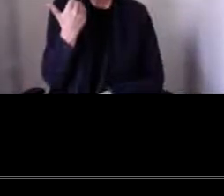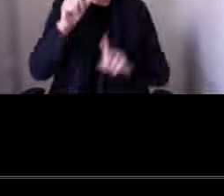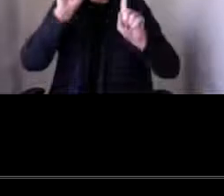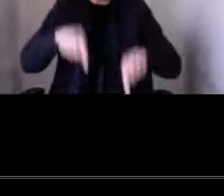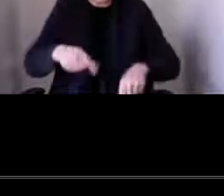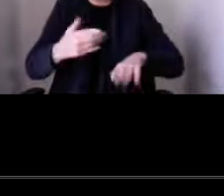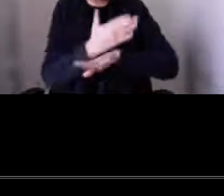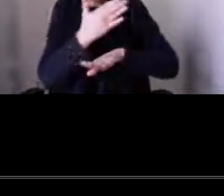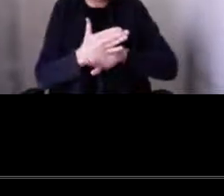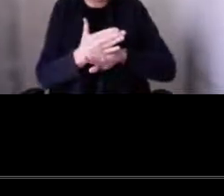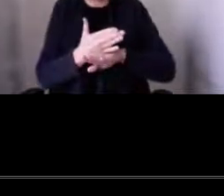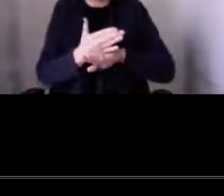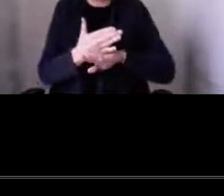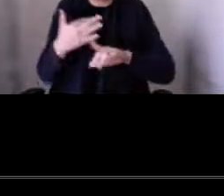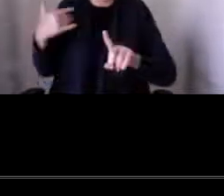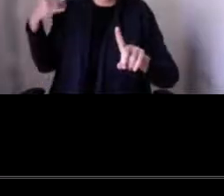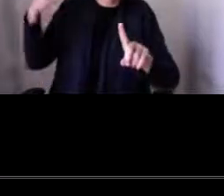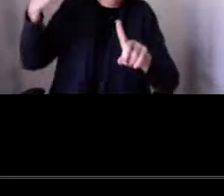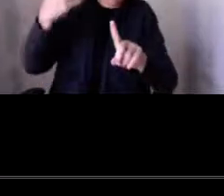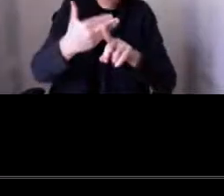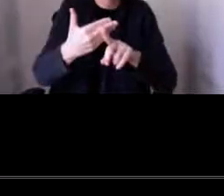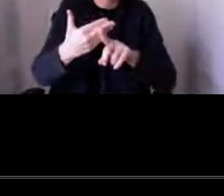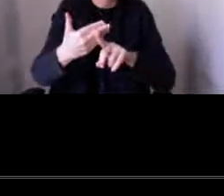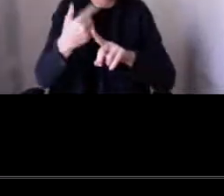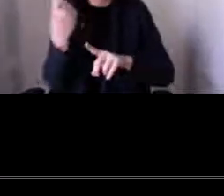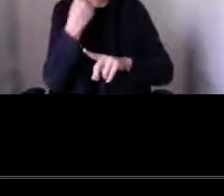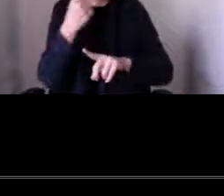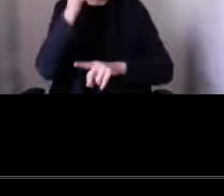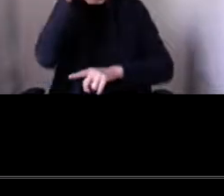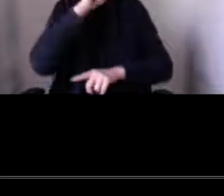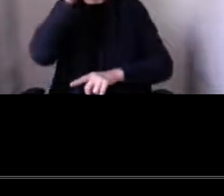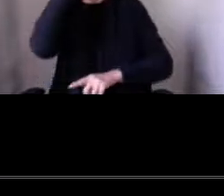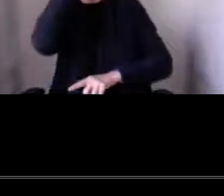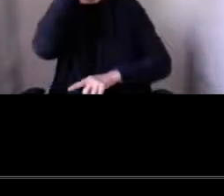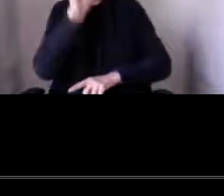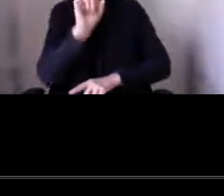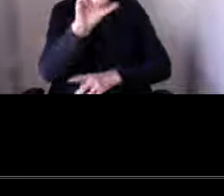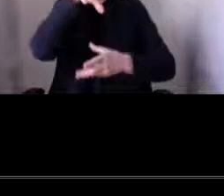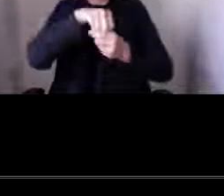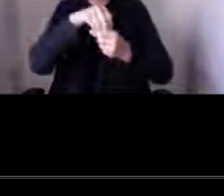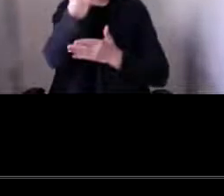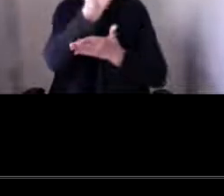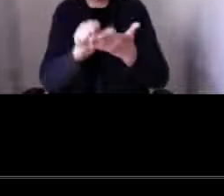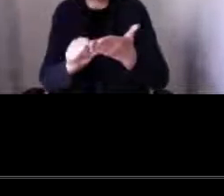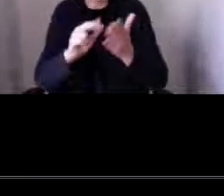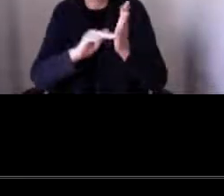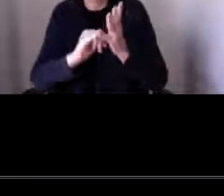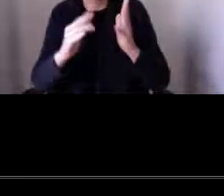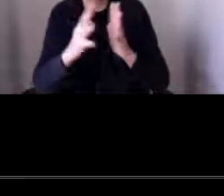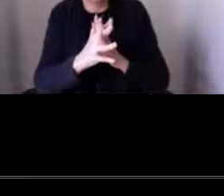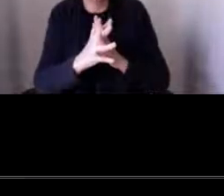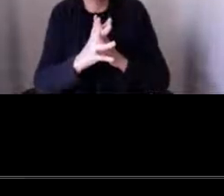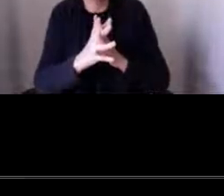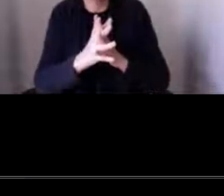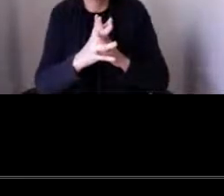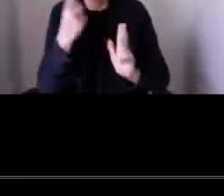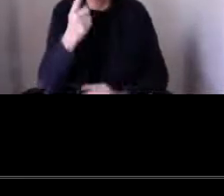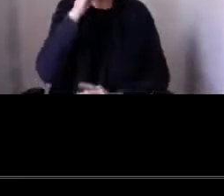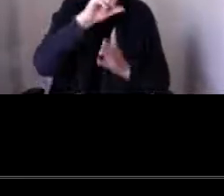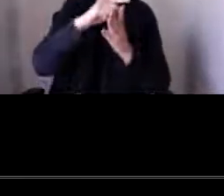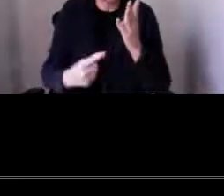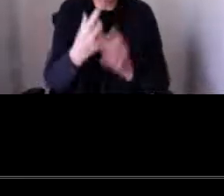established themselves within the arts within New South Wales, who are deaf or disabled.